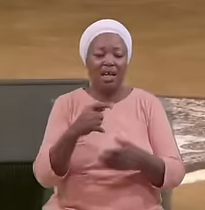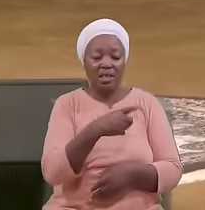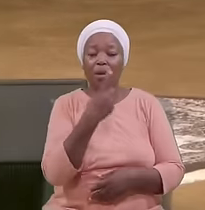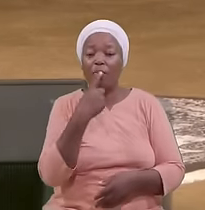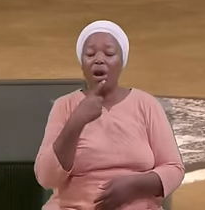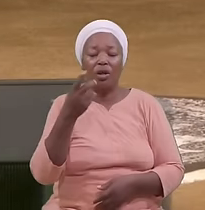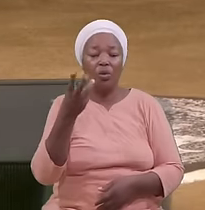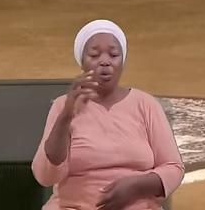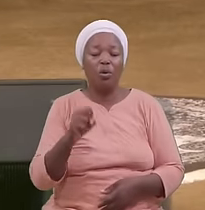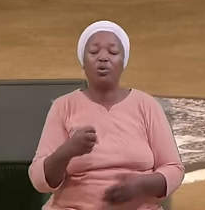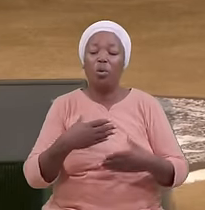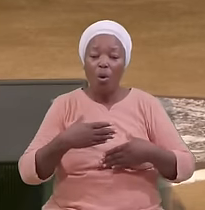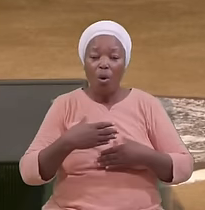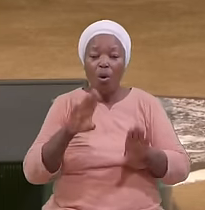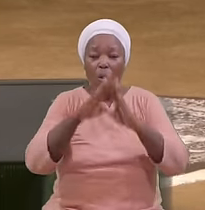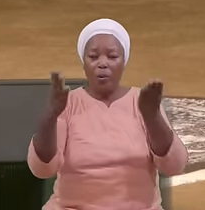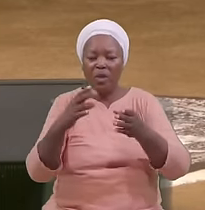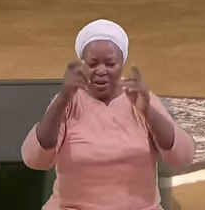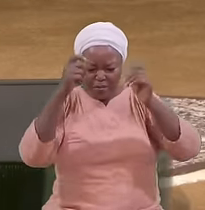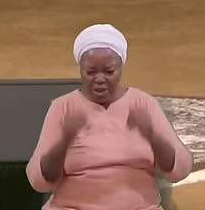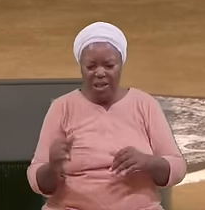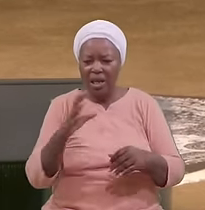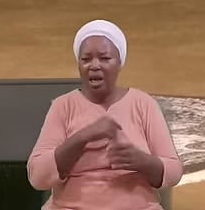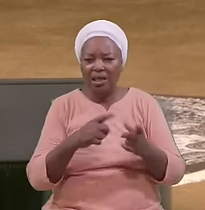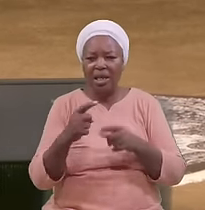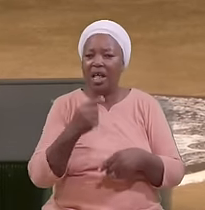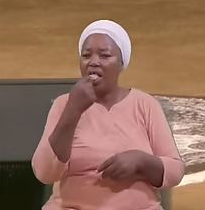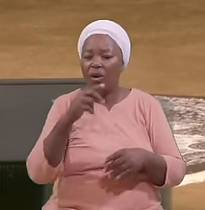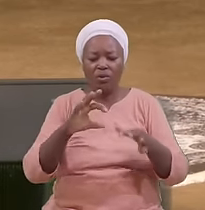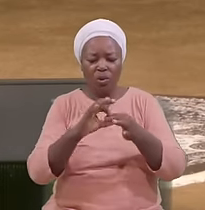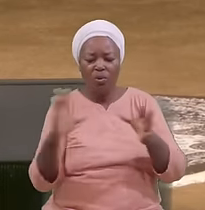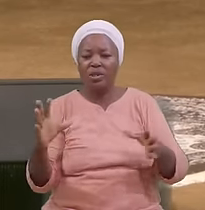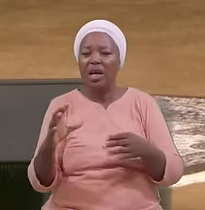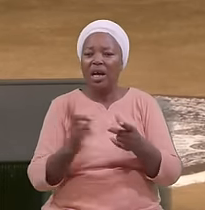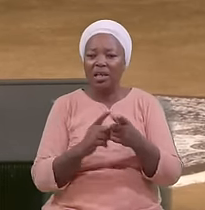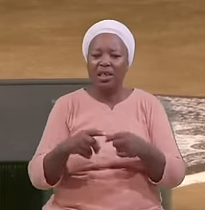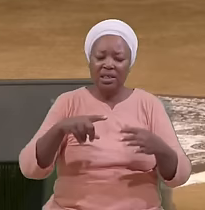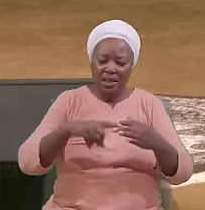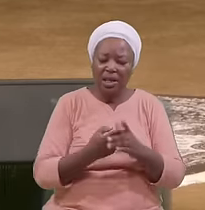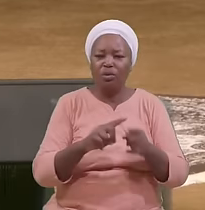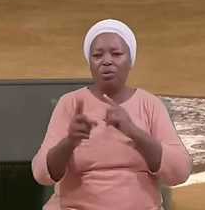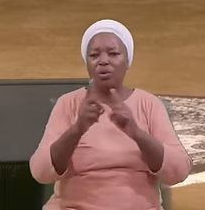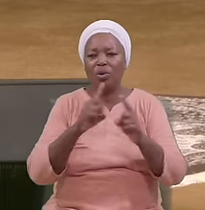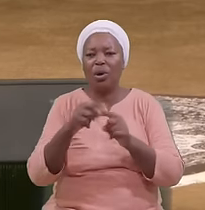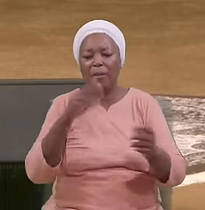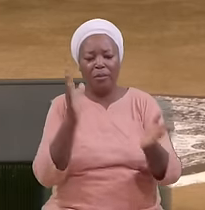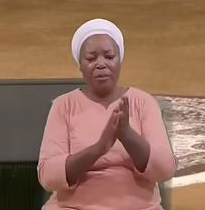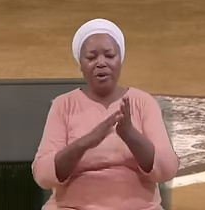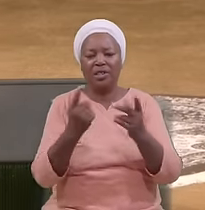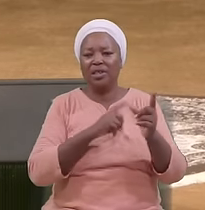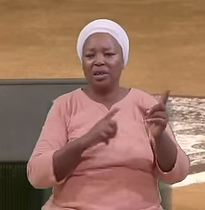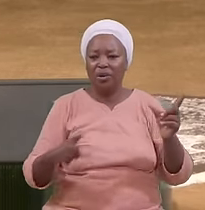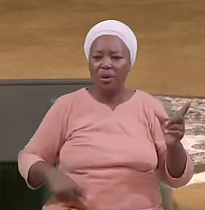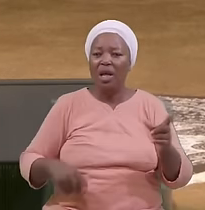open. Immediately his tongue was loose and he spake and he praised the Lord.